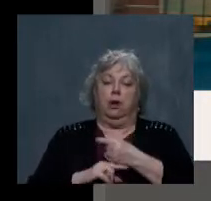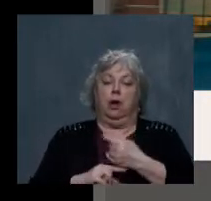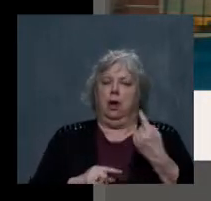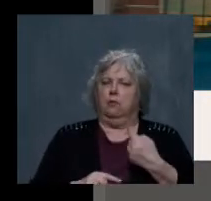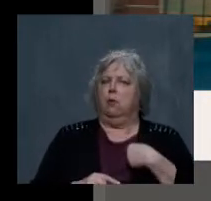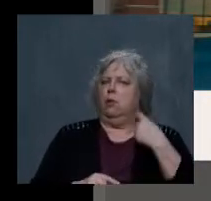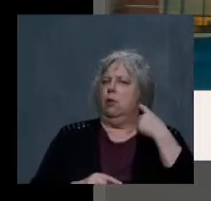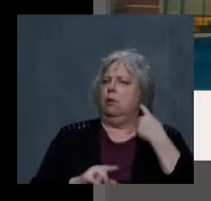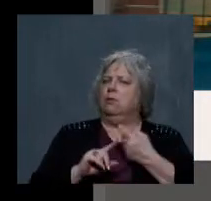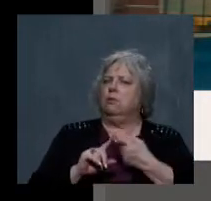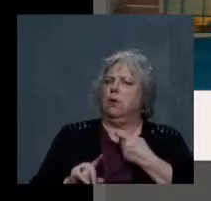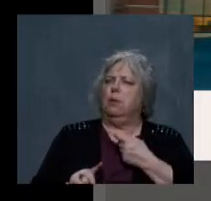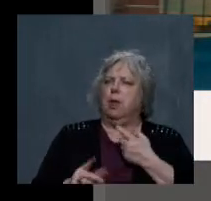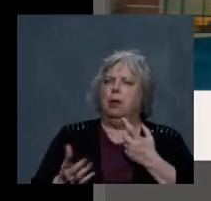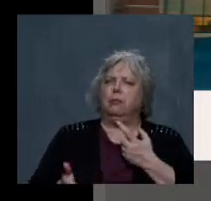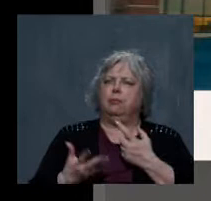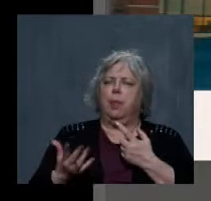heard